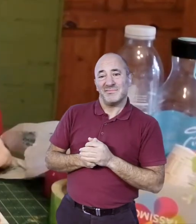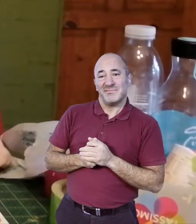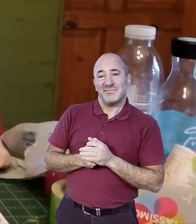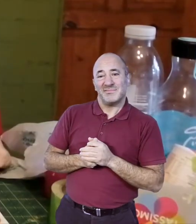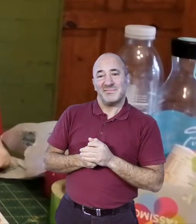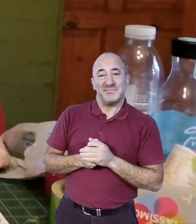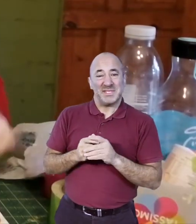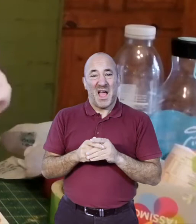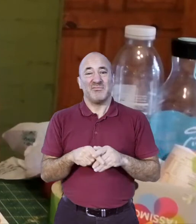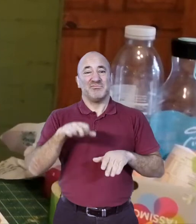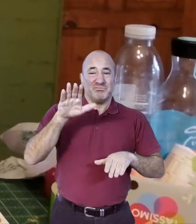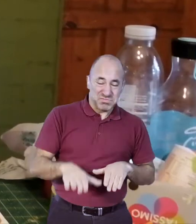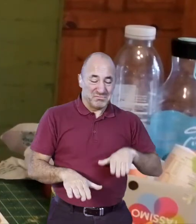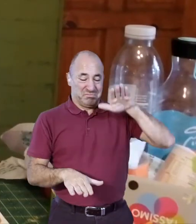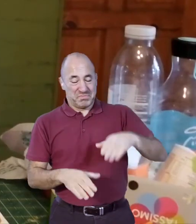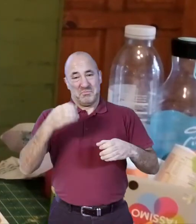so that it stomps